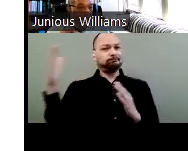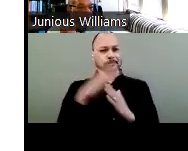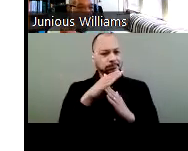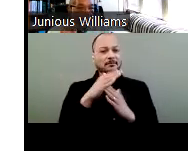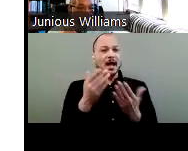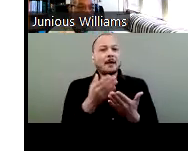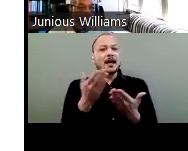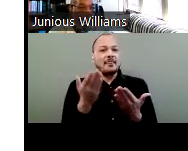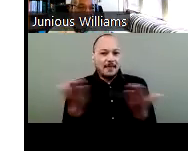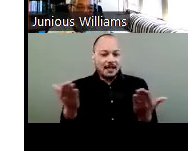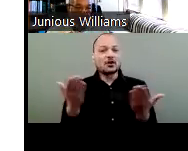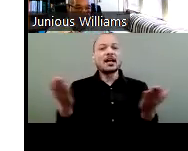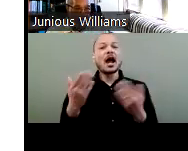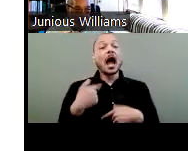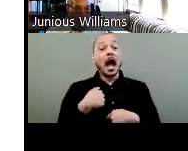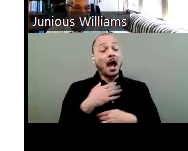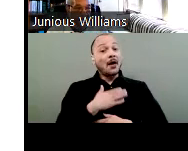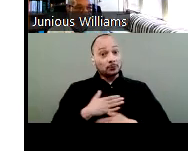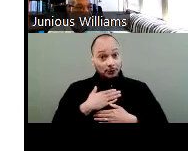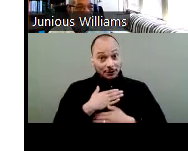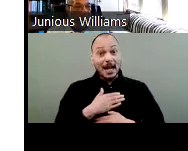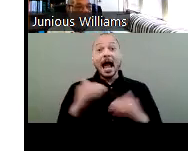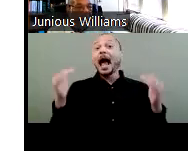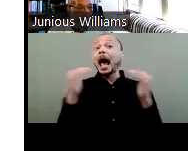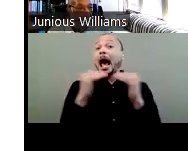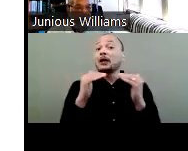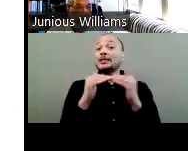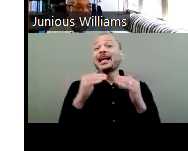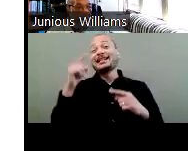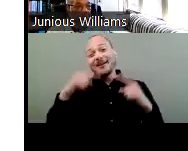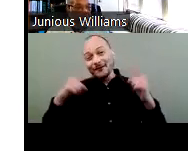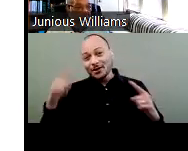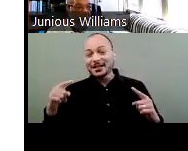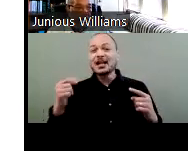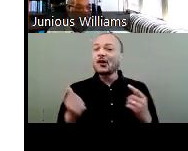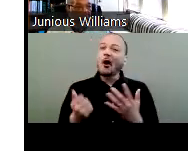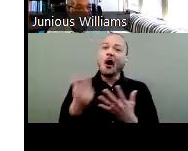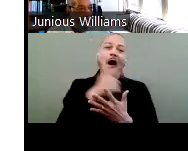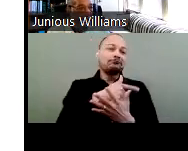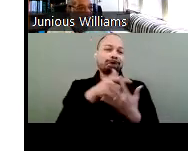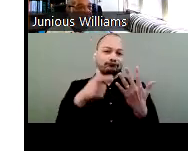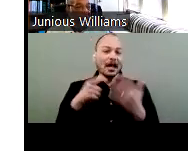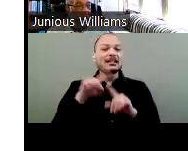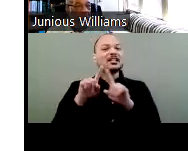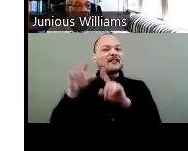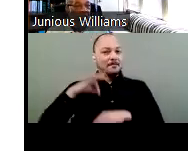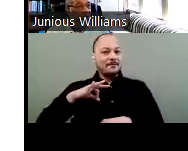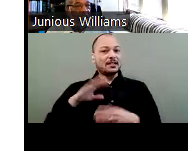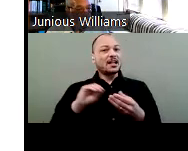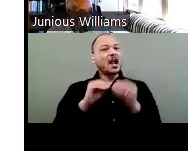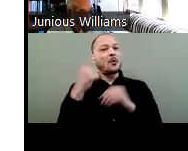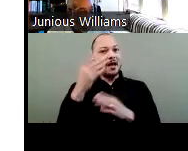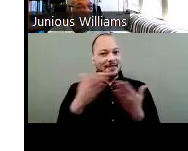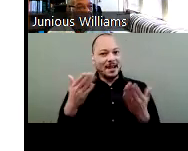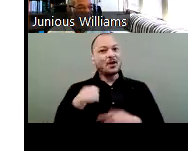factor here, as much as I appreciate the equity and the diversity and all the other benefits, the number one thing is we're going to